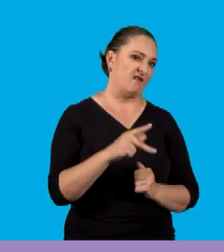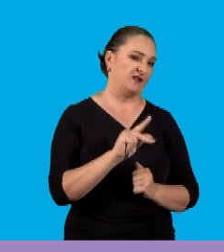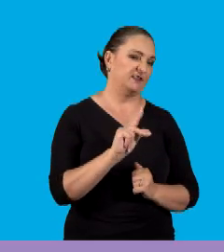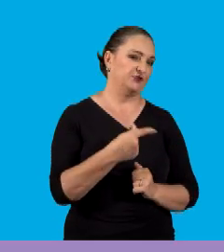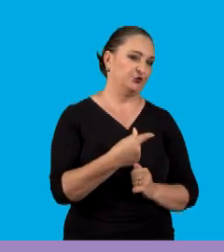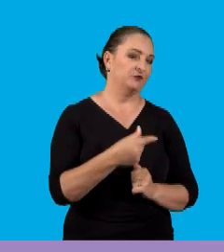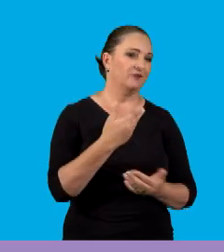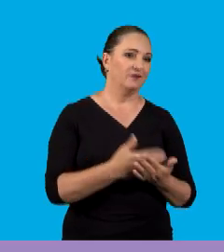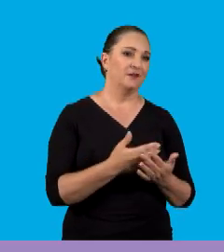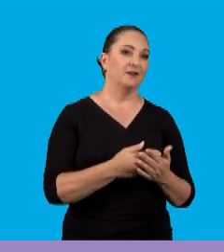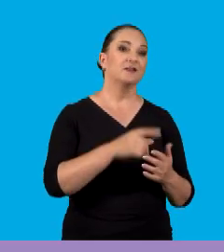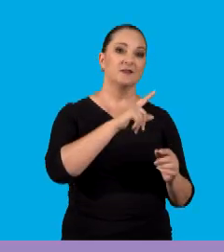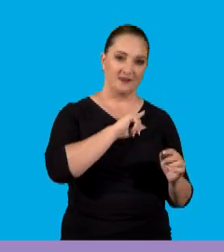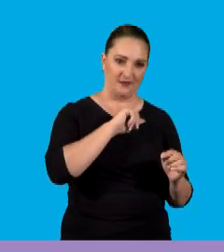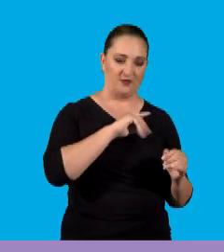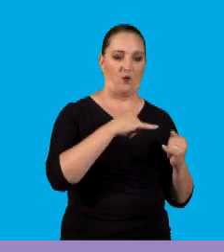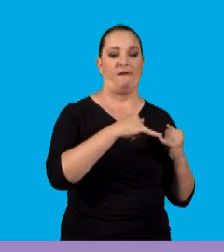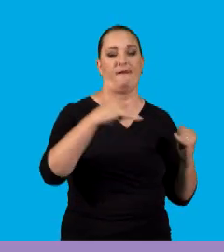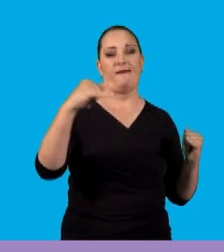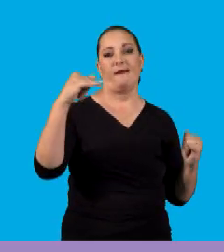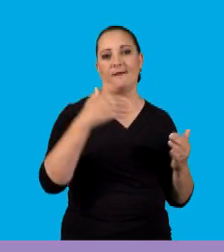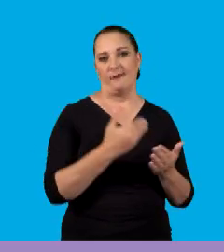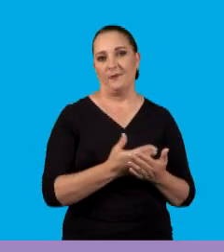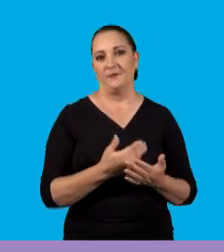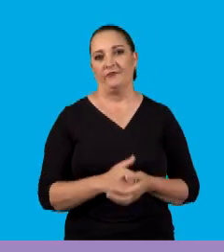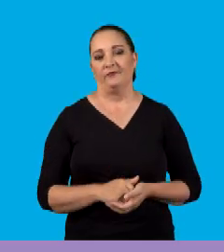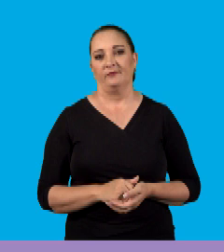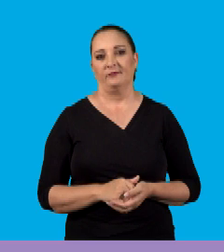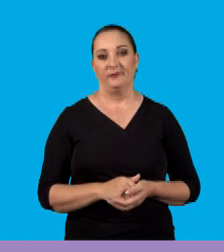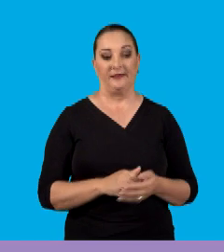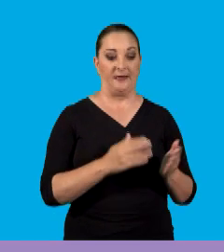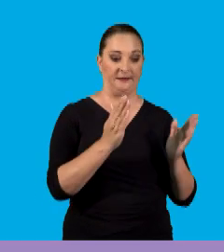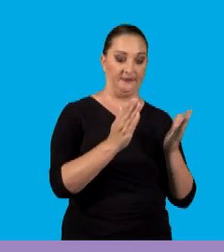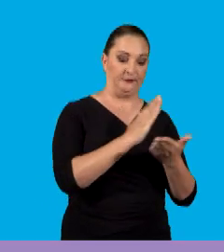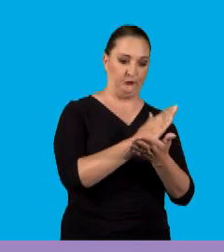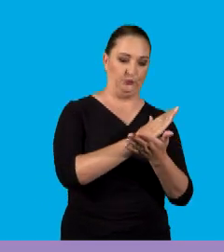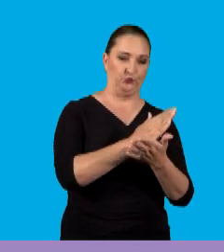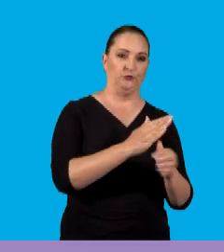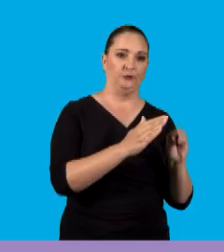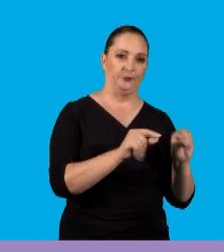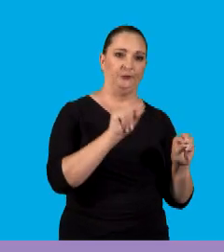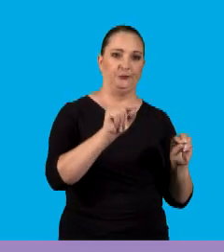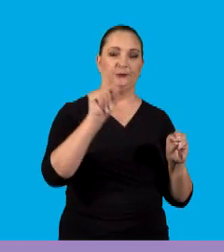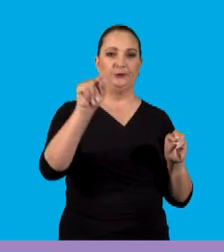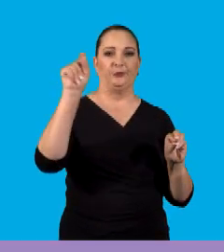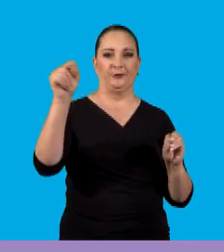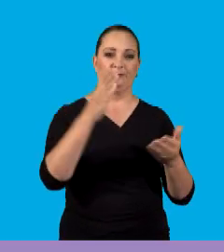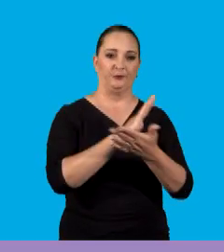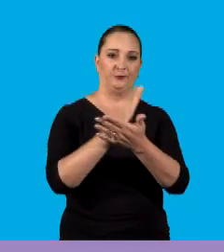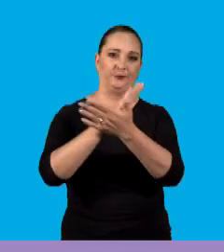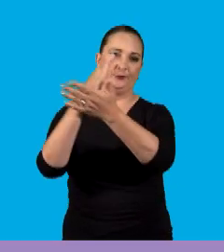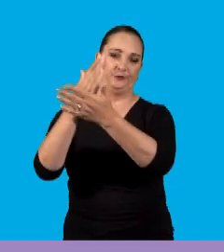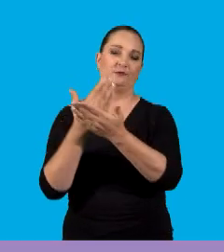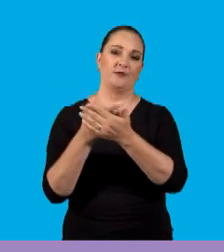these points must be connected, because we know that in between the whole numbers, our data